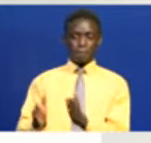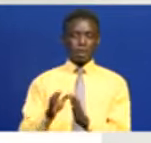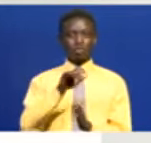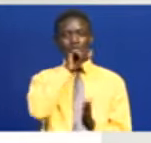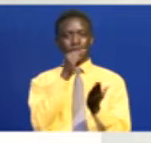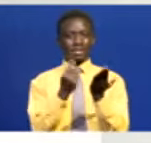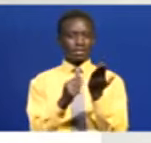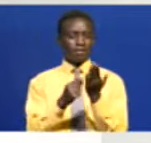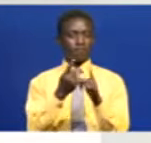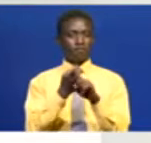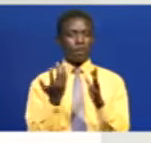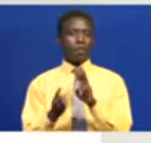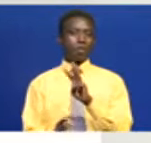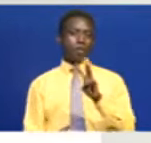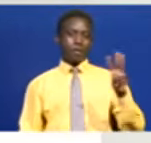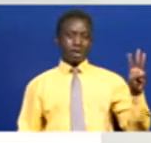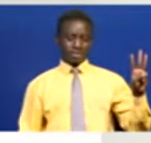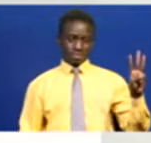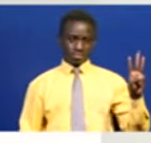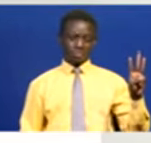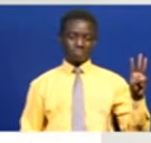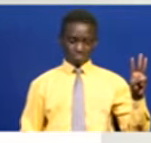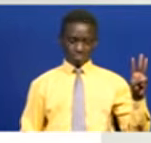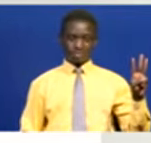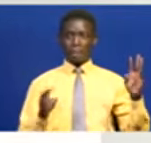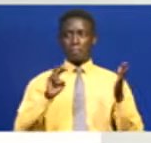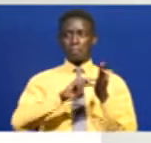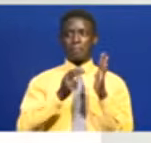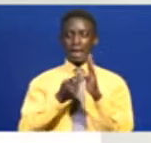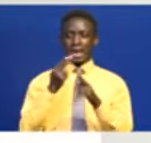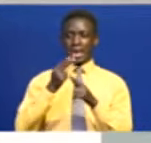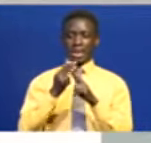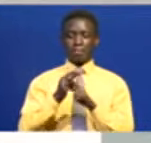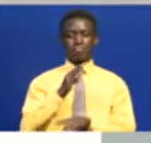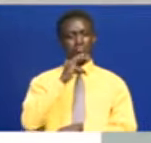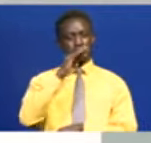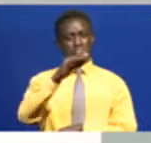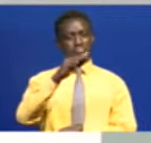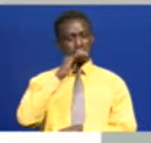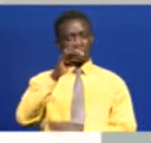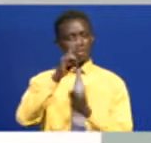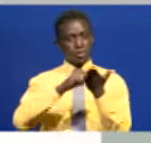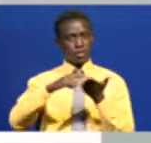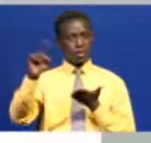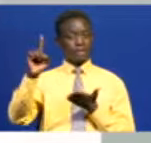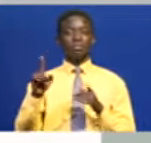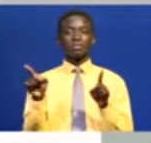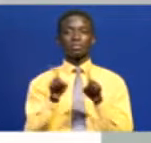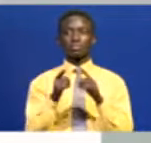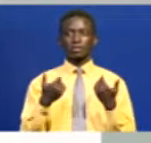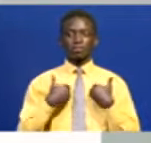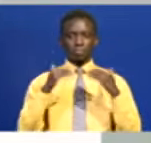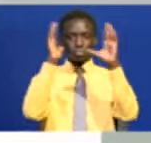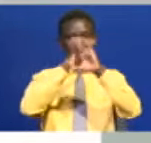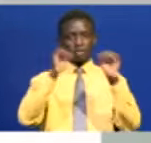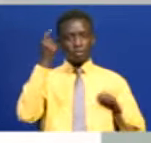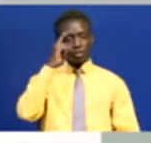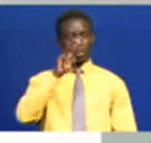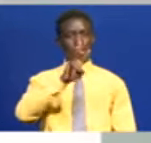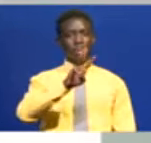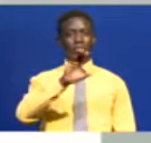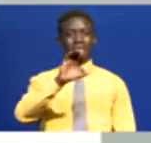West. Okay, so I said it right. And also we have the president of the